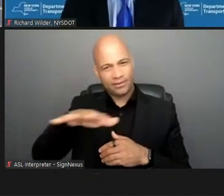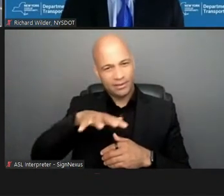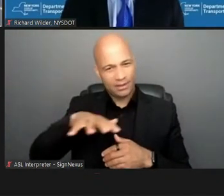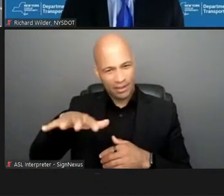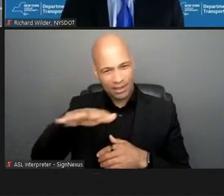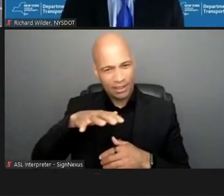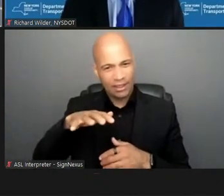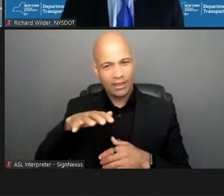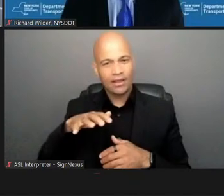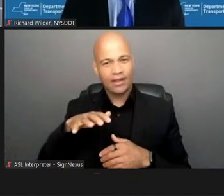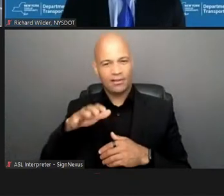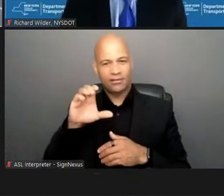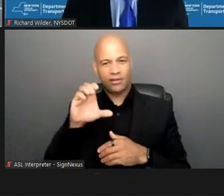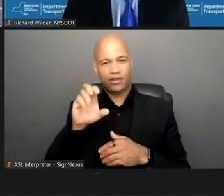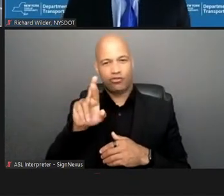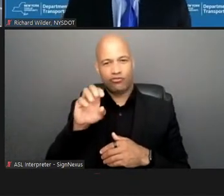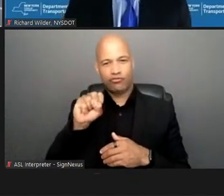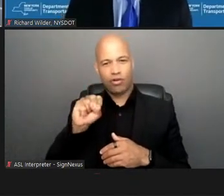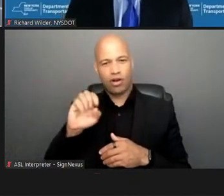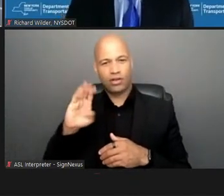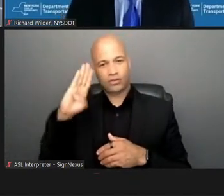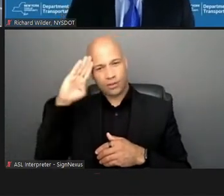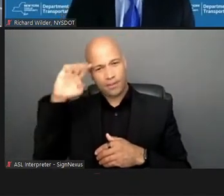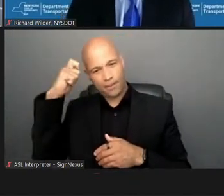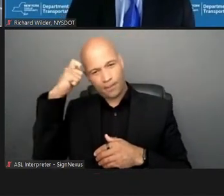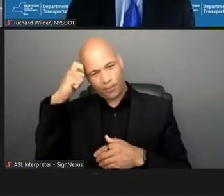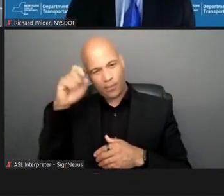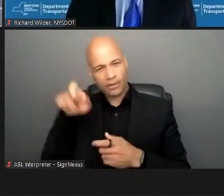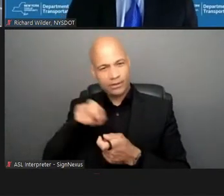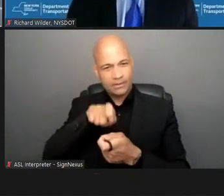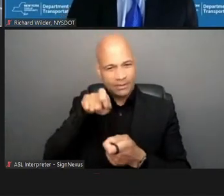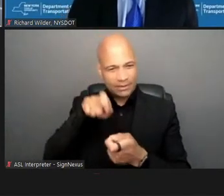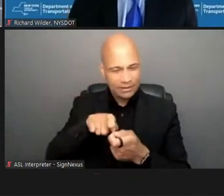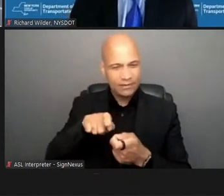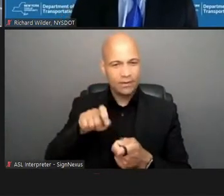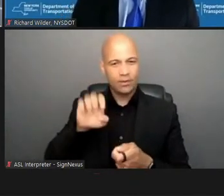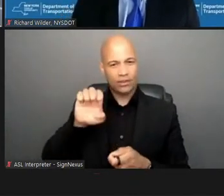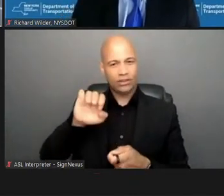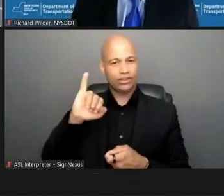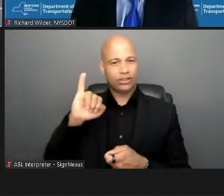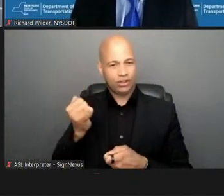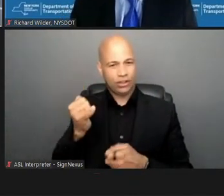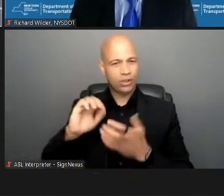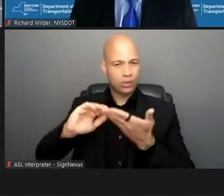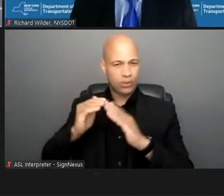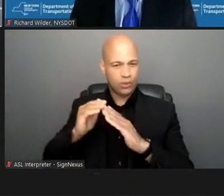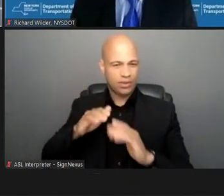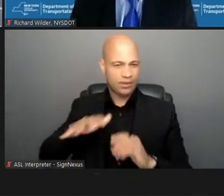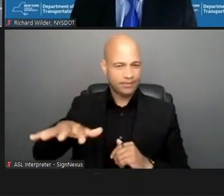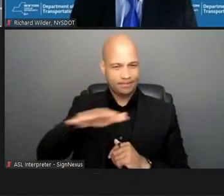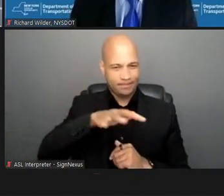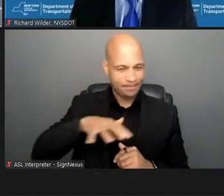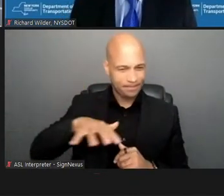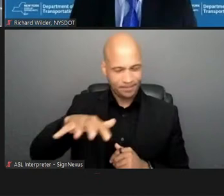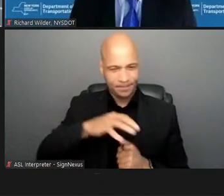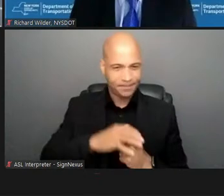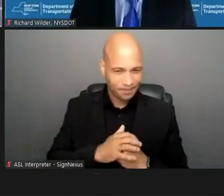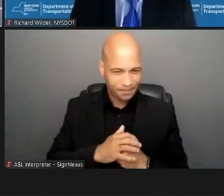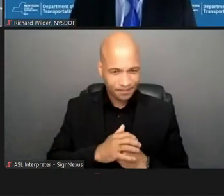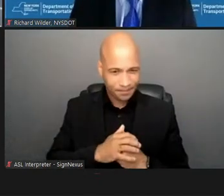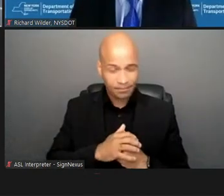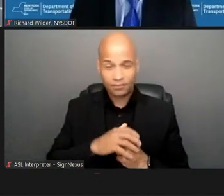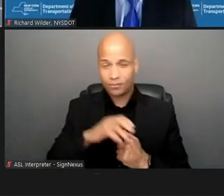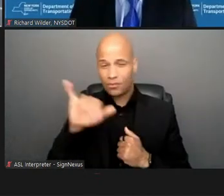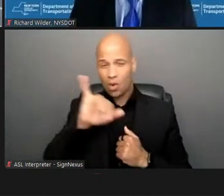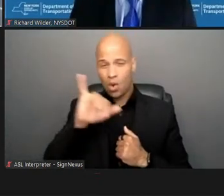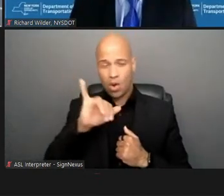environmental justice communities uh number four is I also think